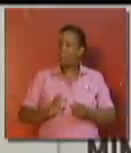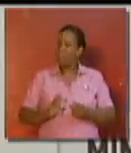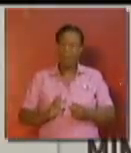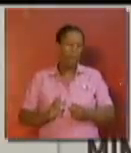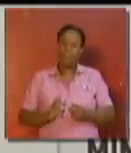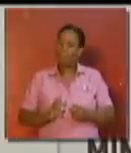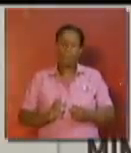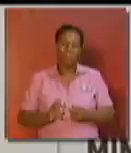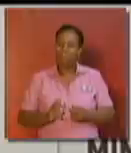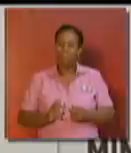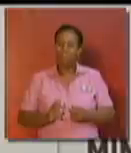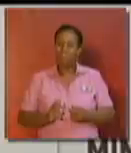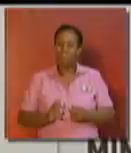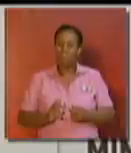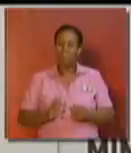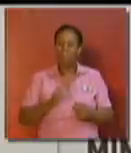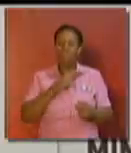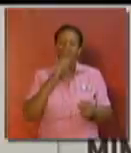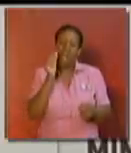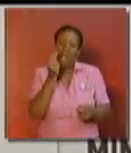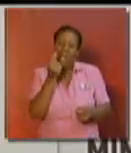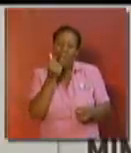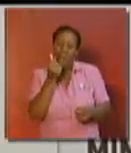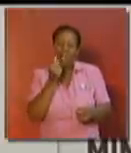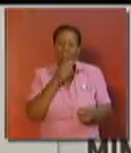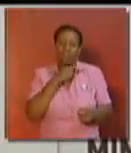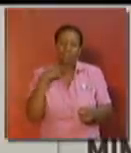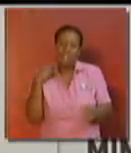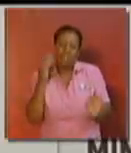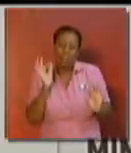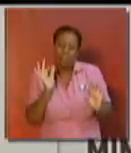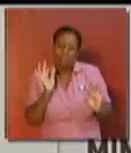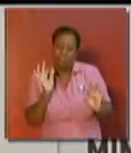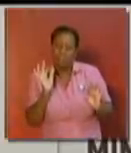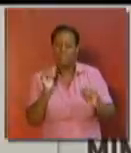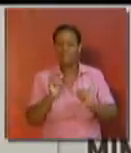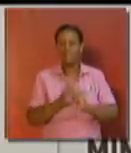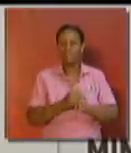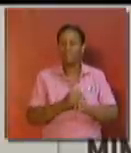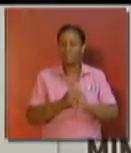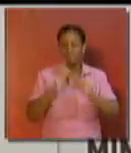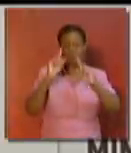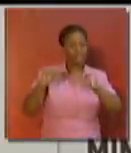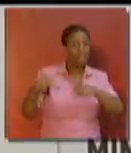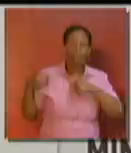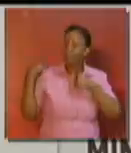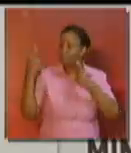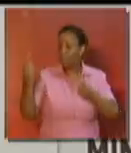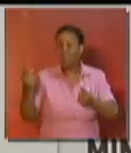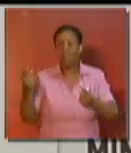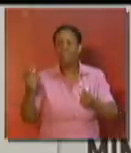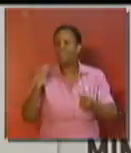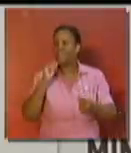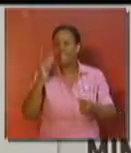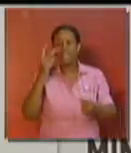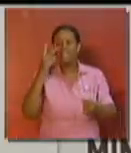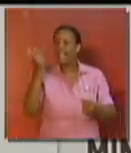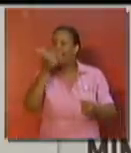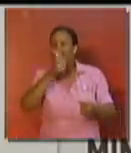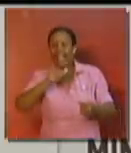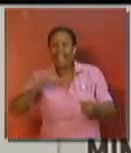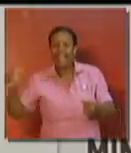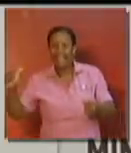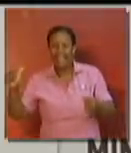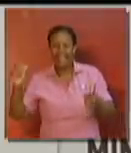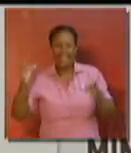virus. So far, there are no known fetal effects causing harm to the unborn baby. The next